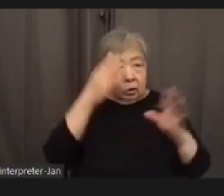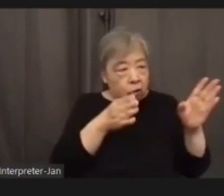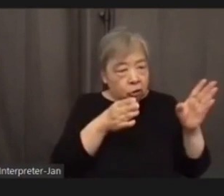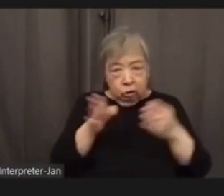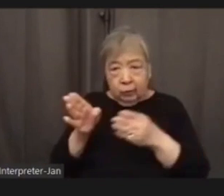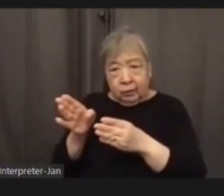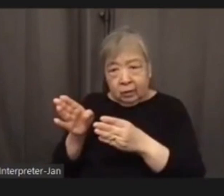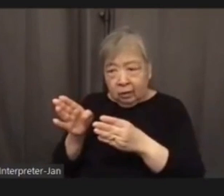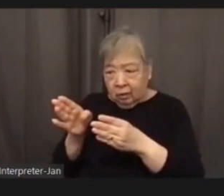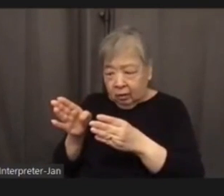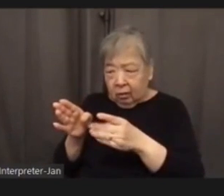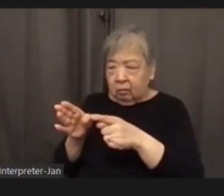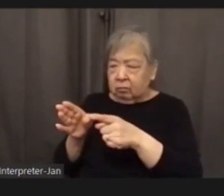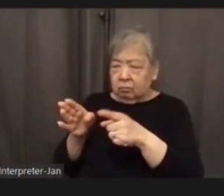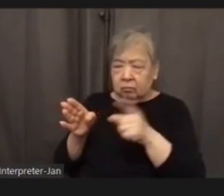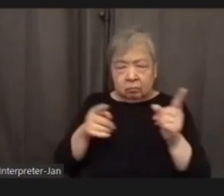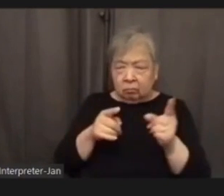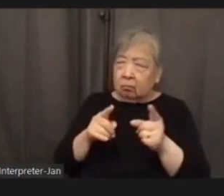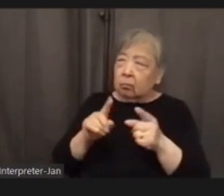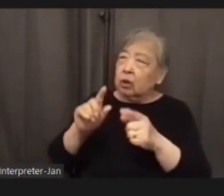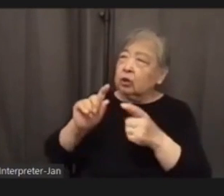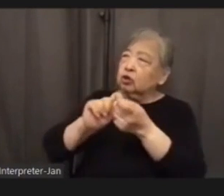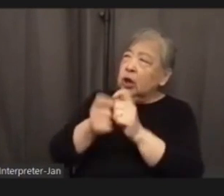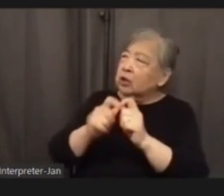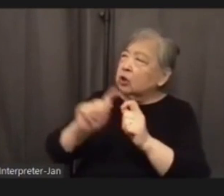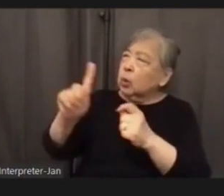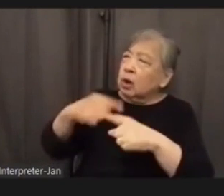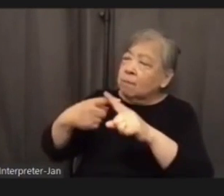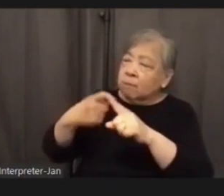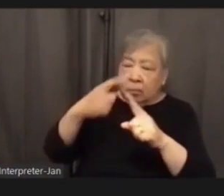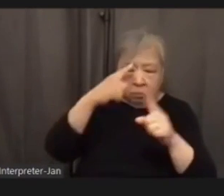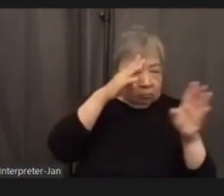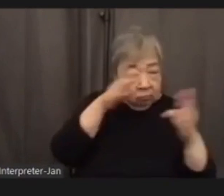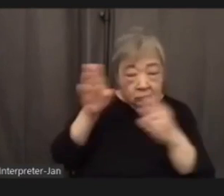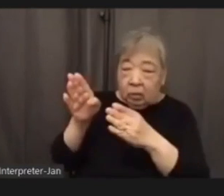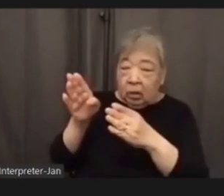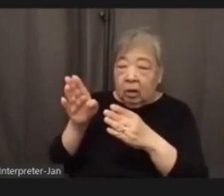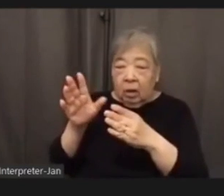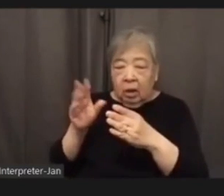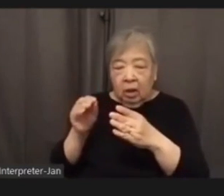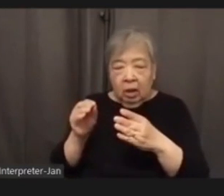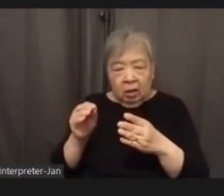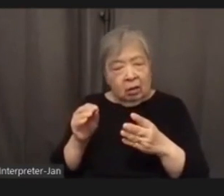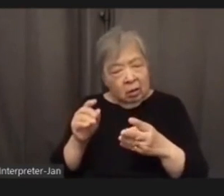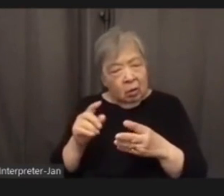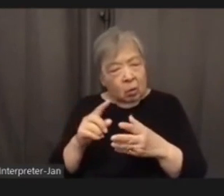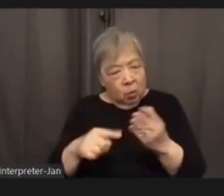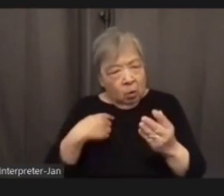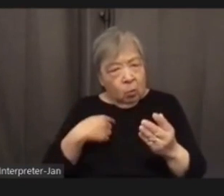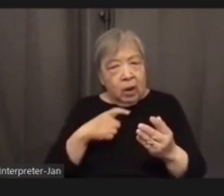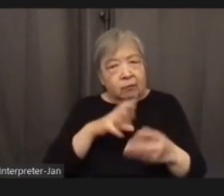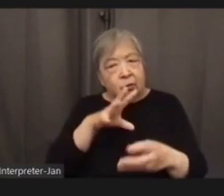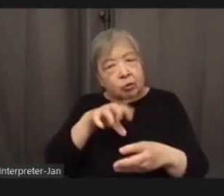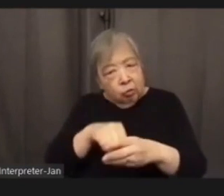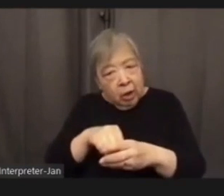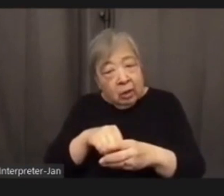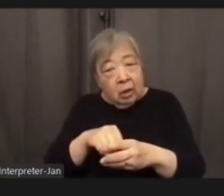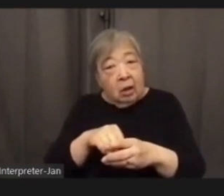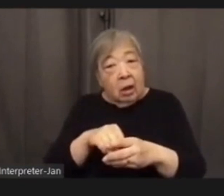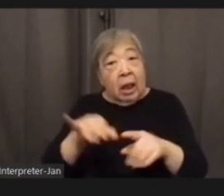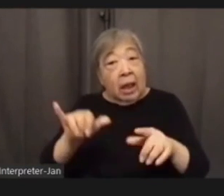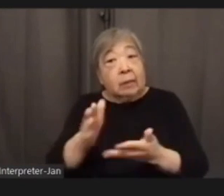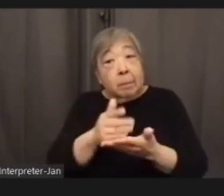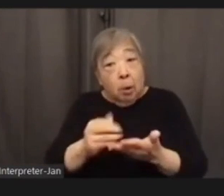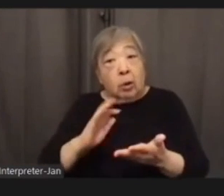about where change was going to come from and what we had to integrate into right. our activism. Yeah.